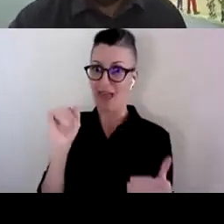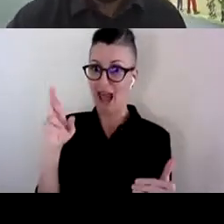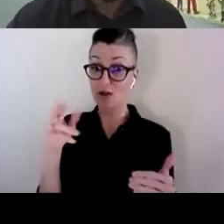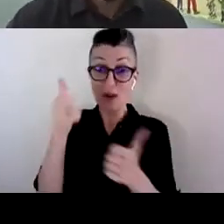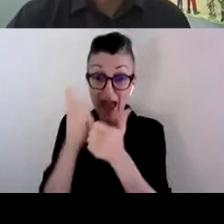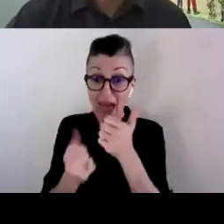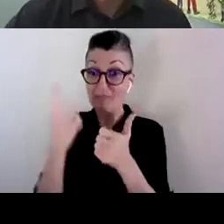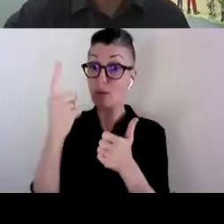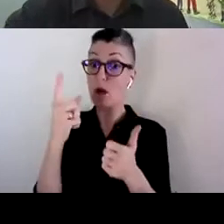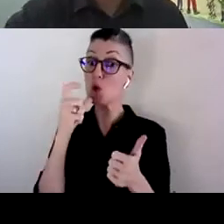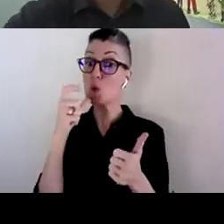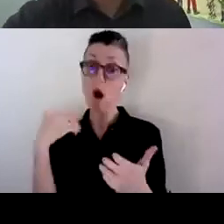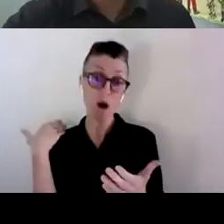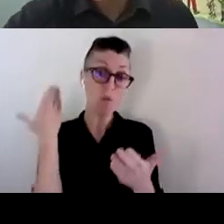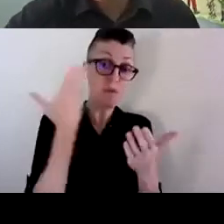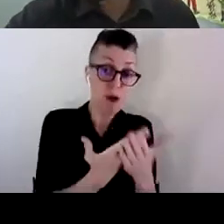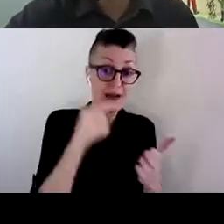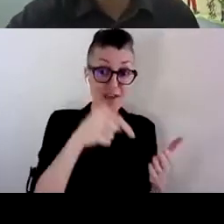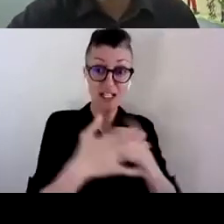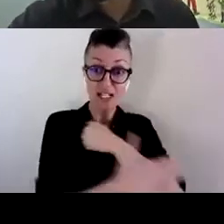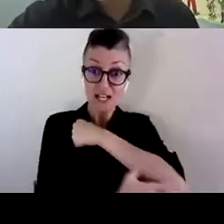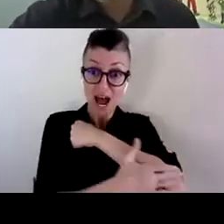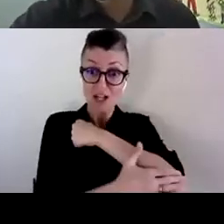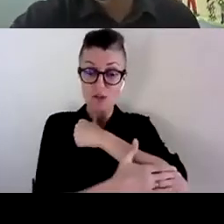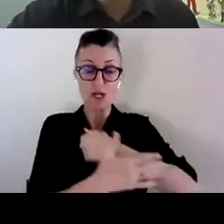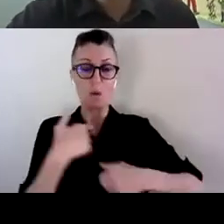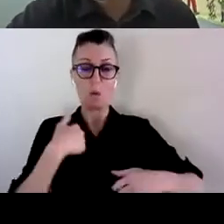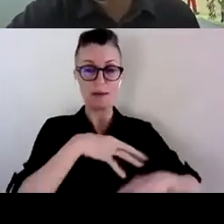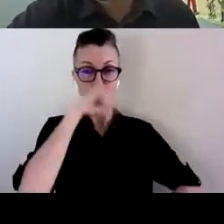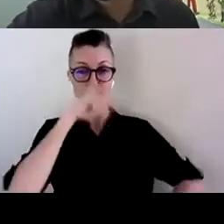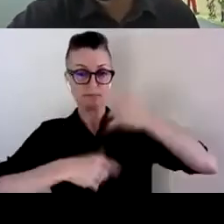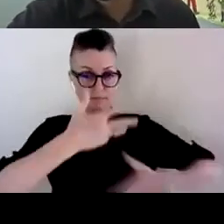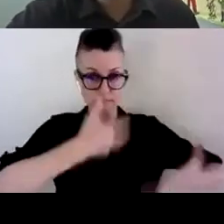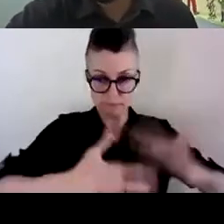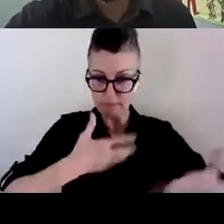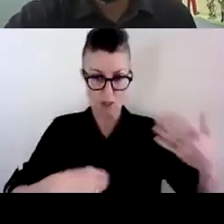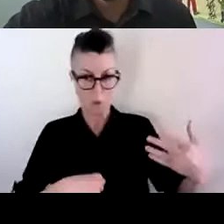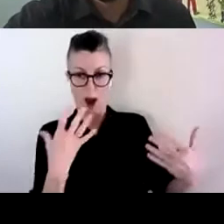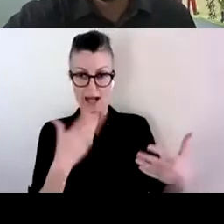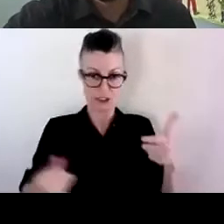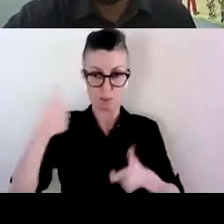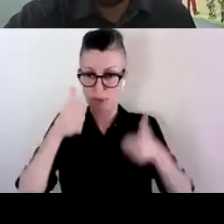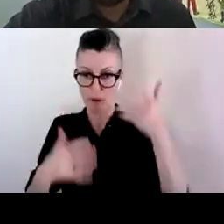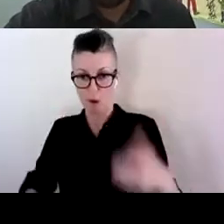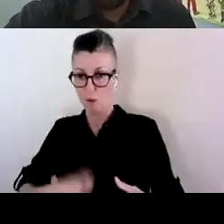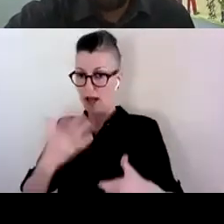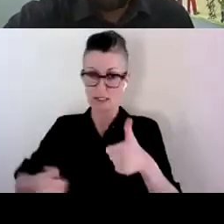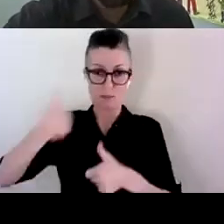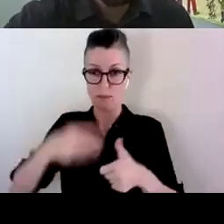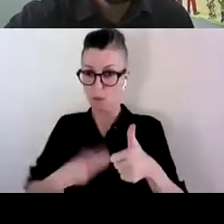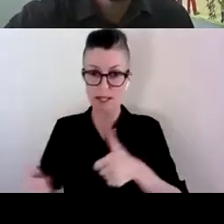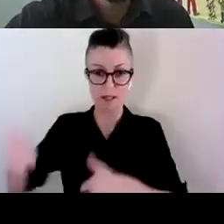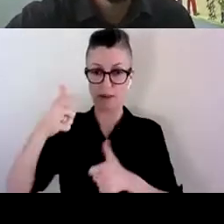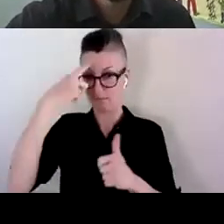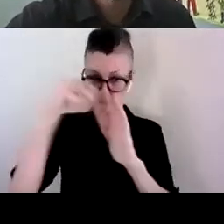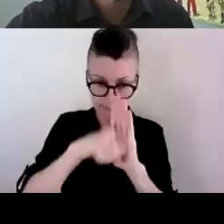like me and other immigrants, end up breathing this air of white supremacy. It's almost inevitable. The reward